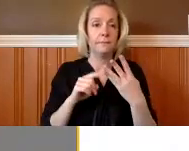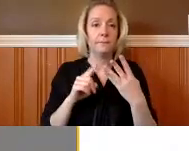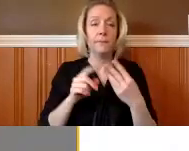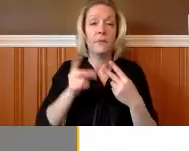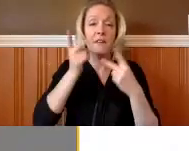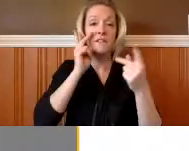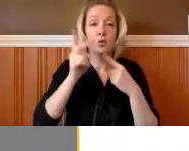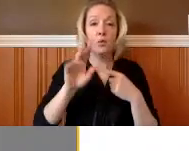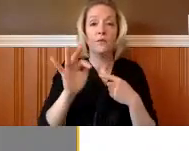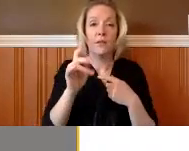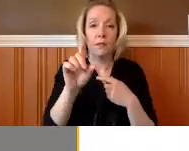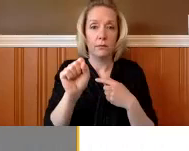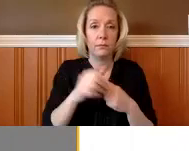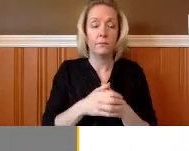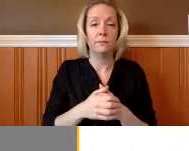visual fields,